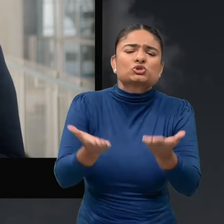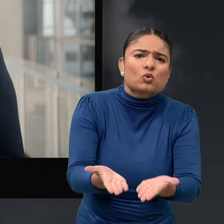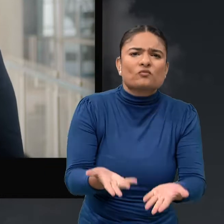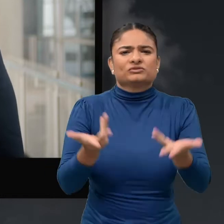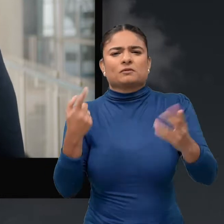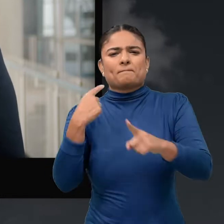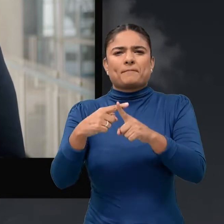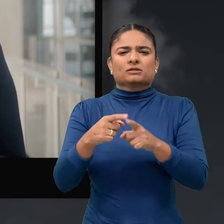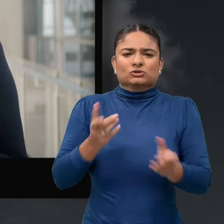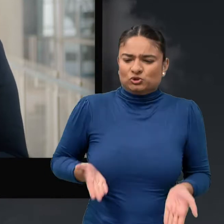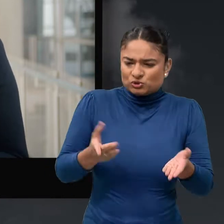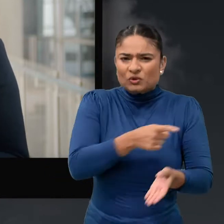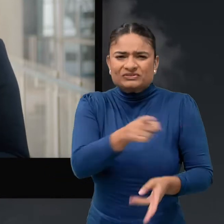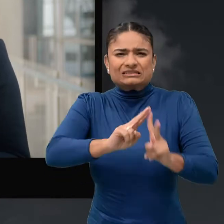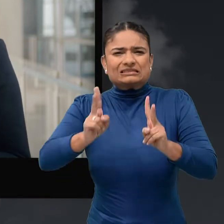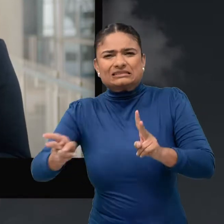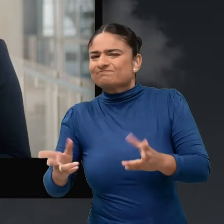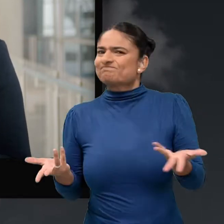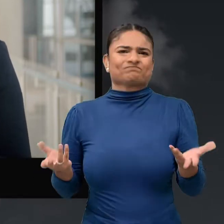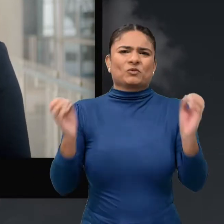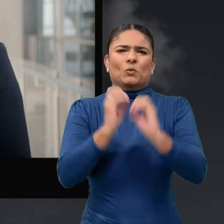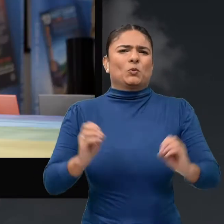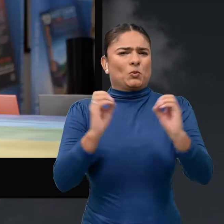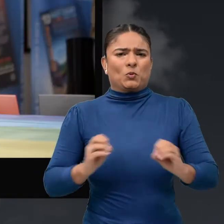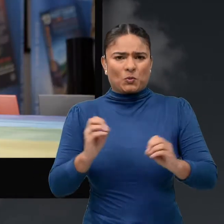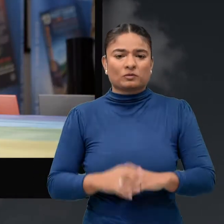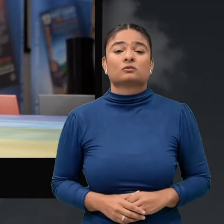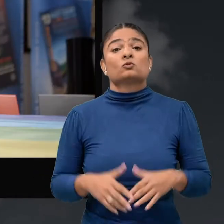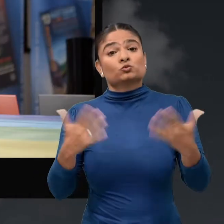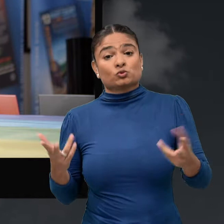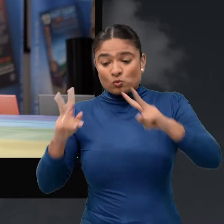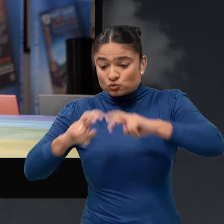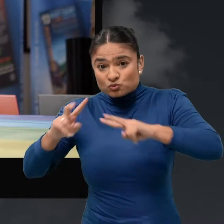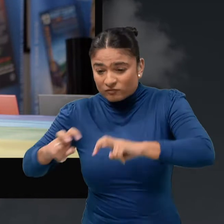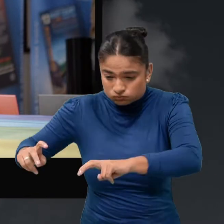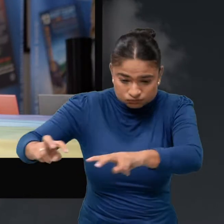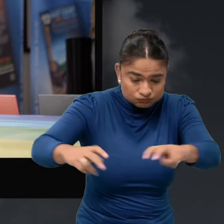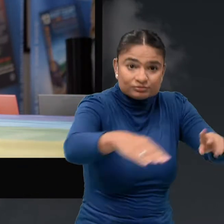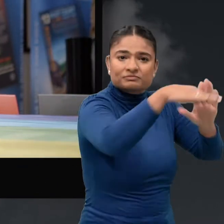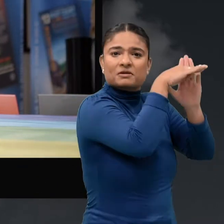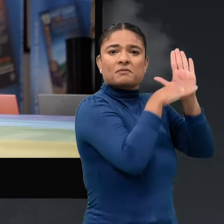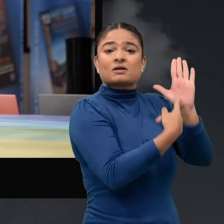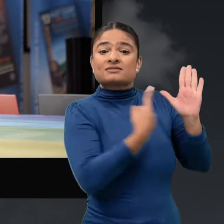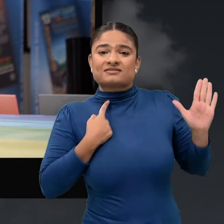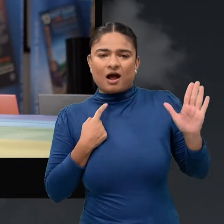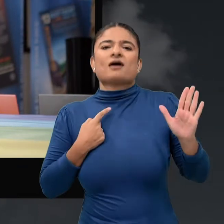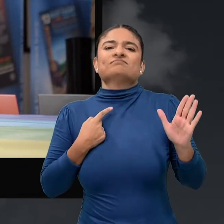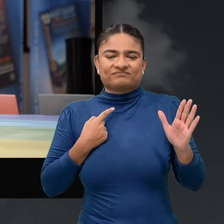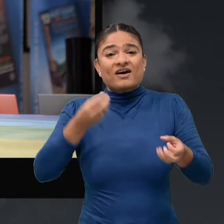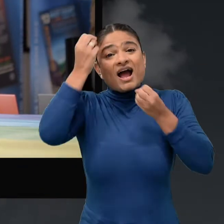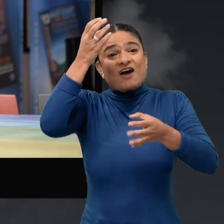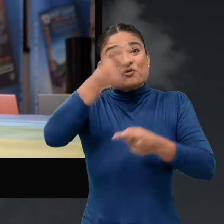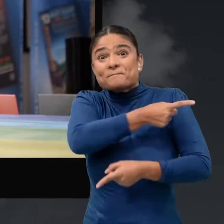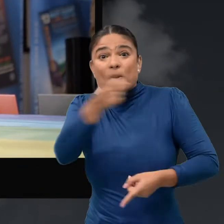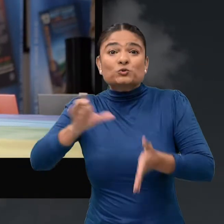community services for persons with disabilities. The survey also indicated that there was a